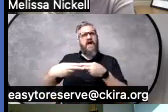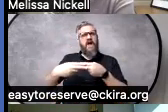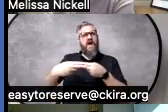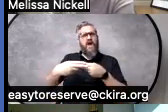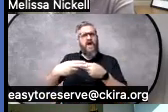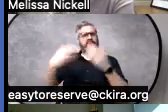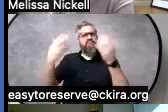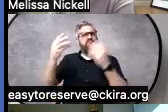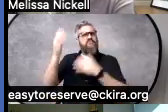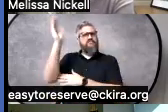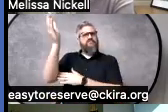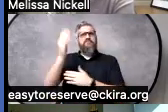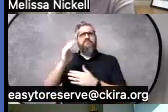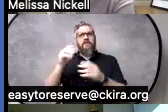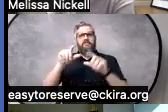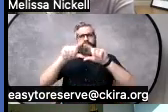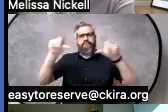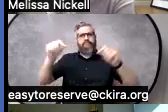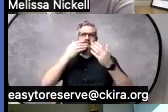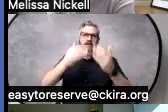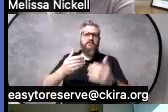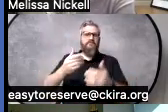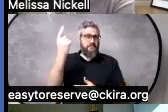some sort of thank you slide or something else?